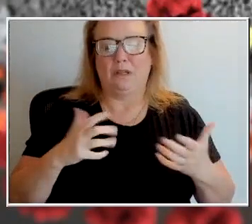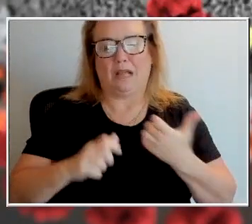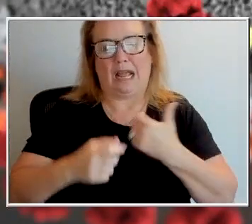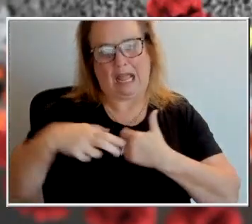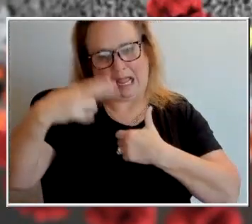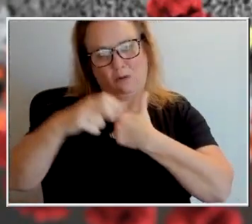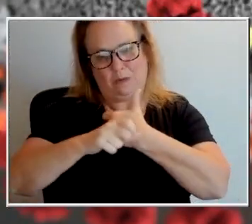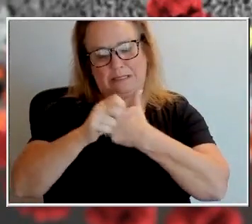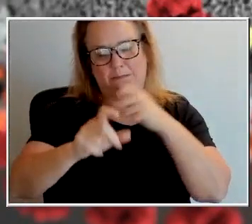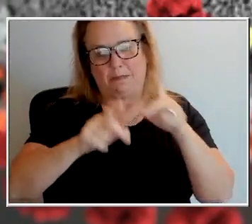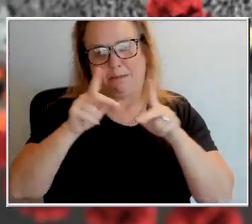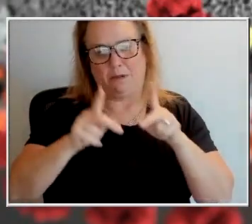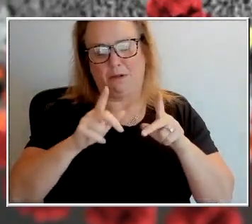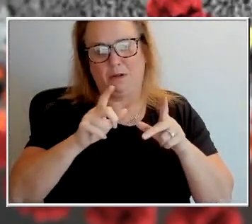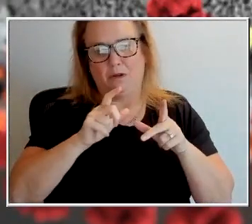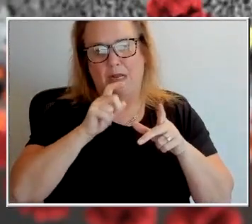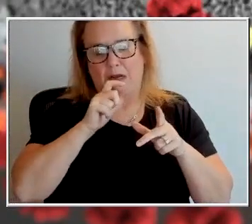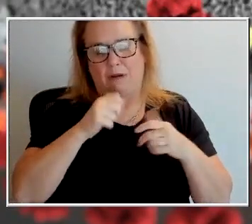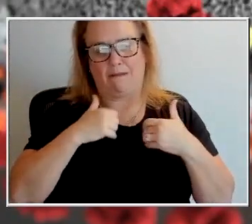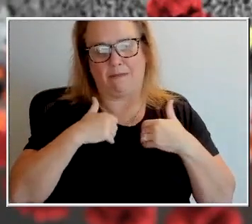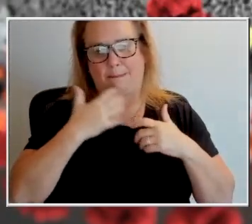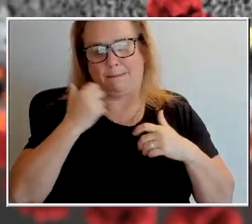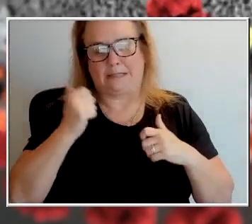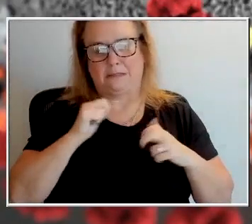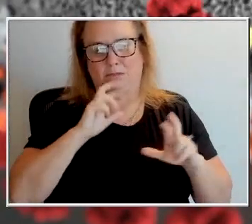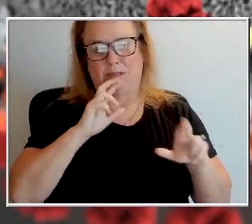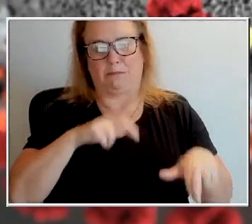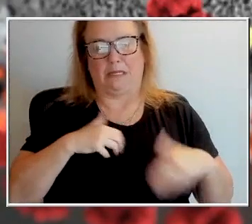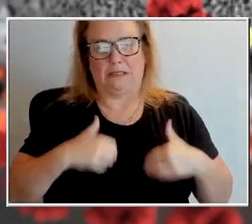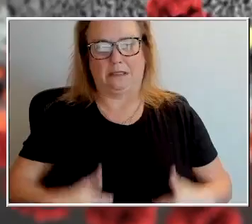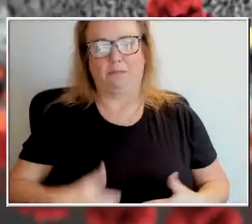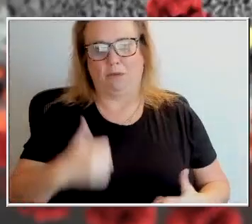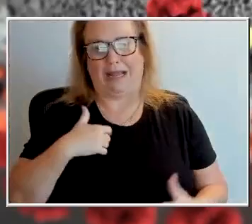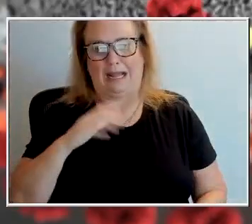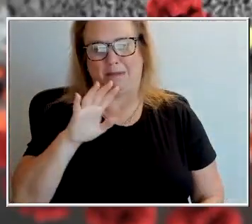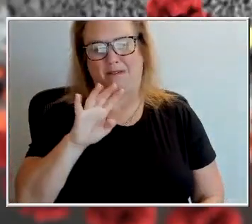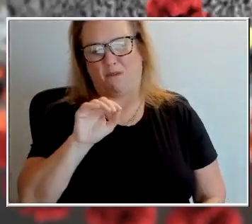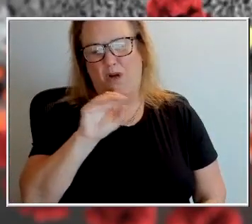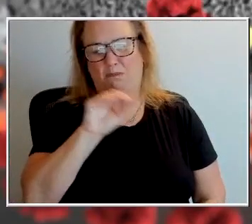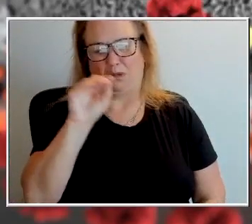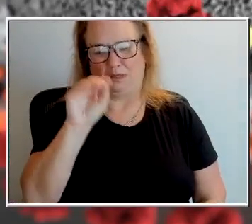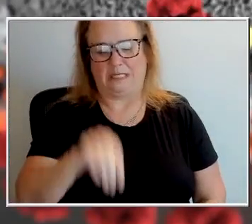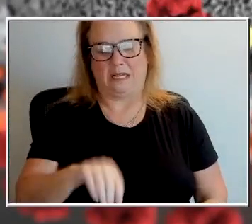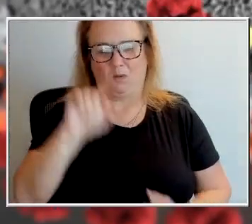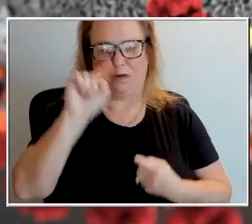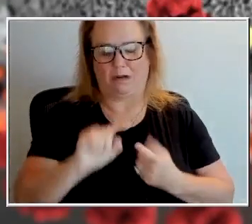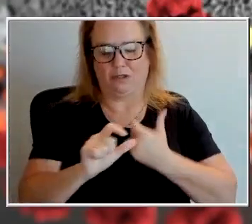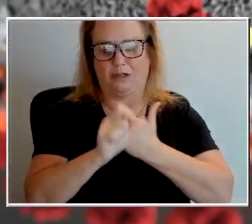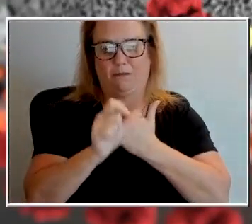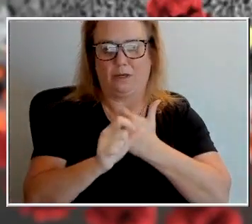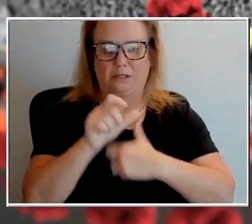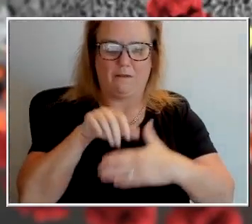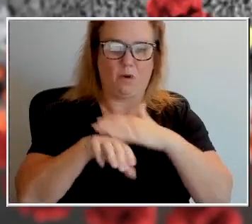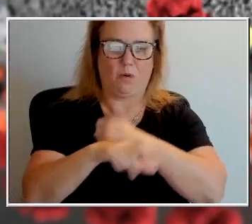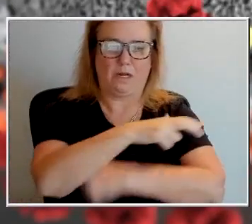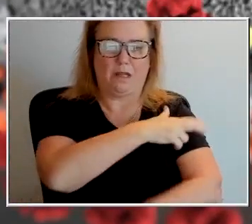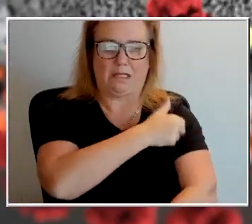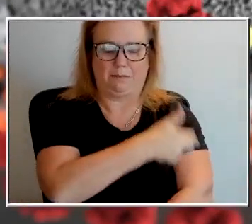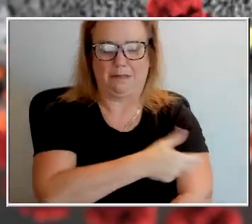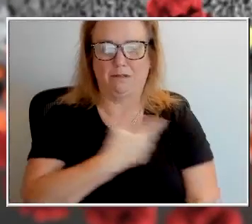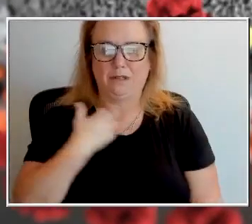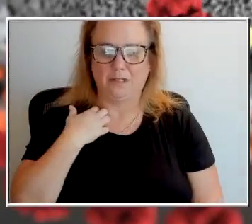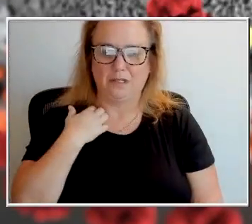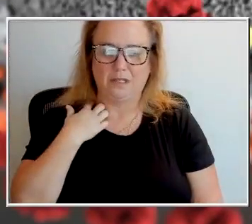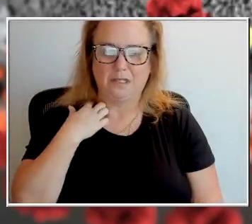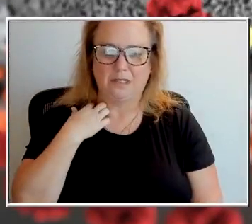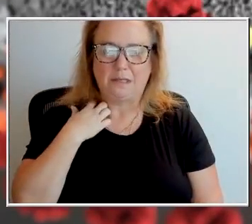that may not mount the best immune response. But even there, we had about a 40% reduction in risk of going to the hospital as well. So